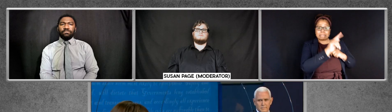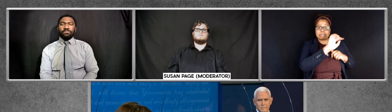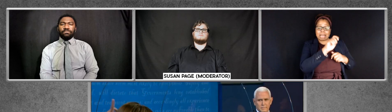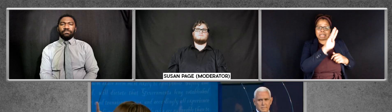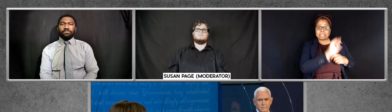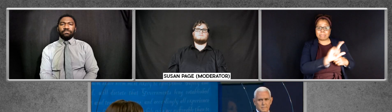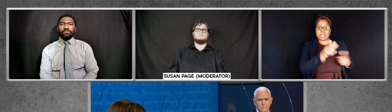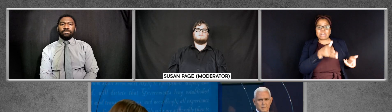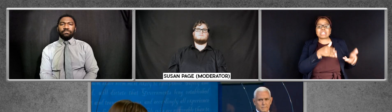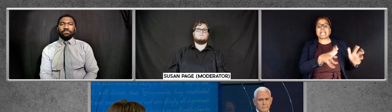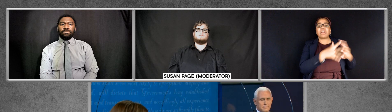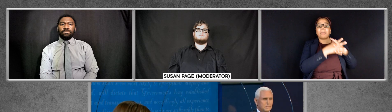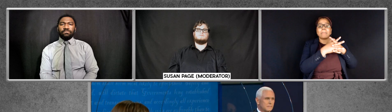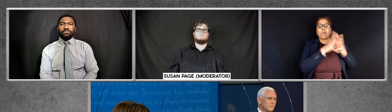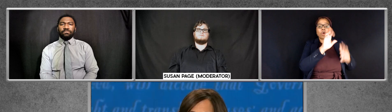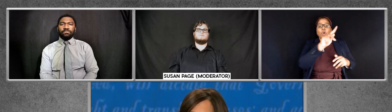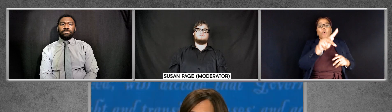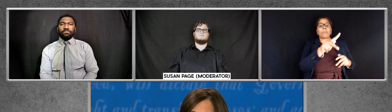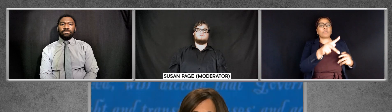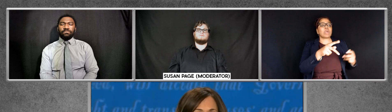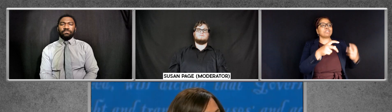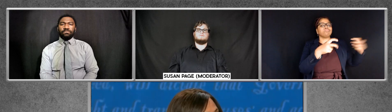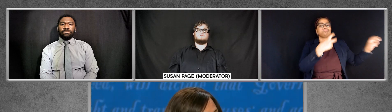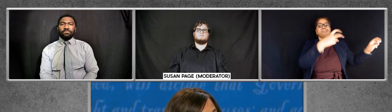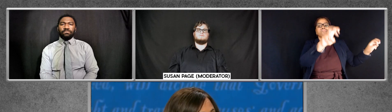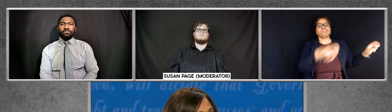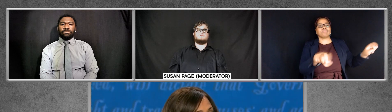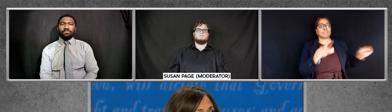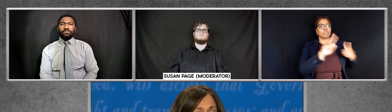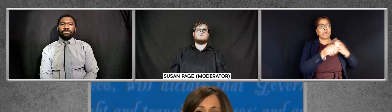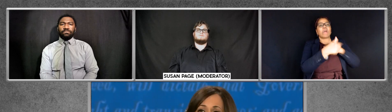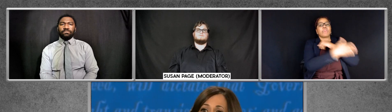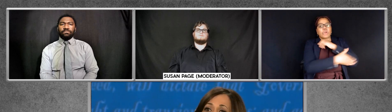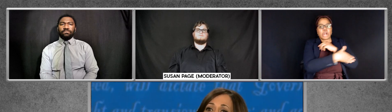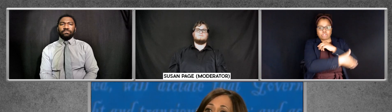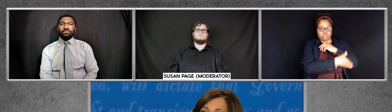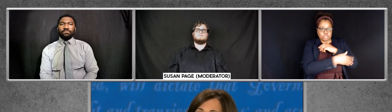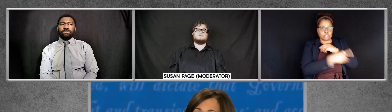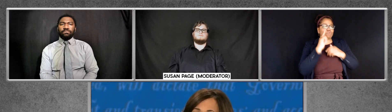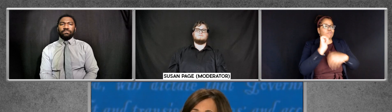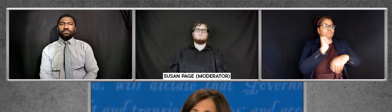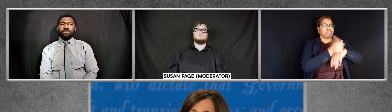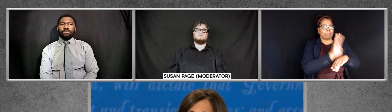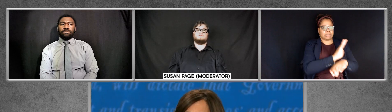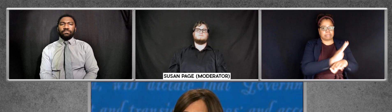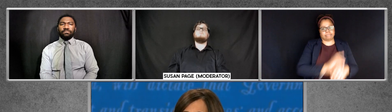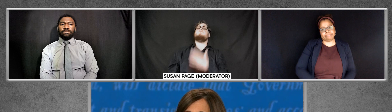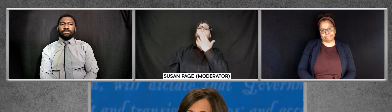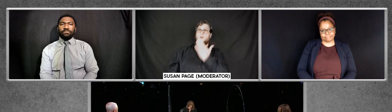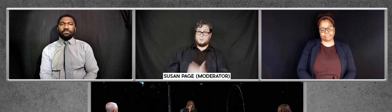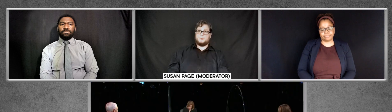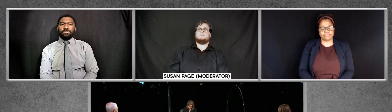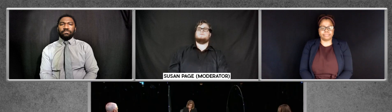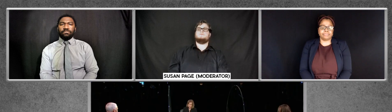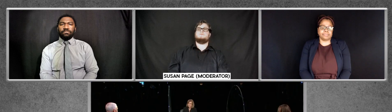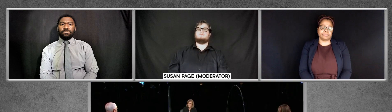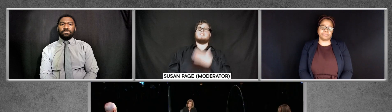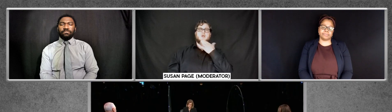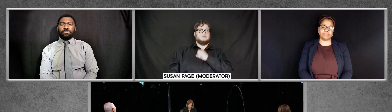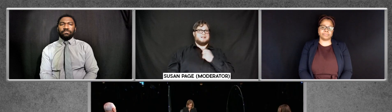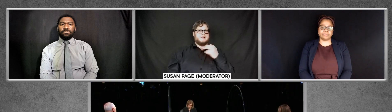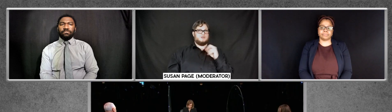American corporations go offshore to do their business. Thank you, You're Senator welcome. Harris. Vice President Pence, your